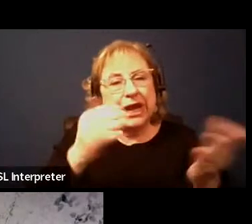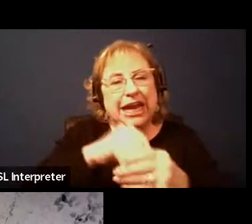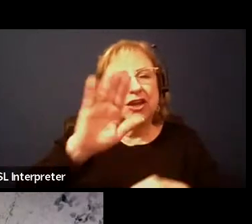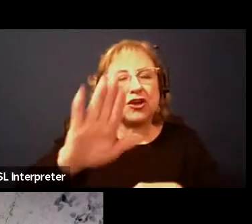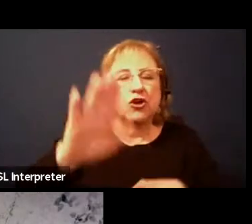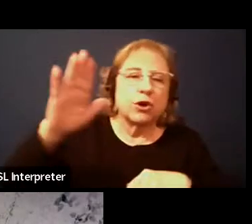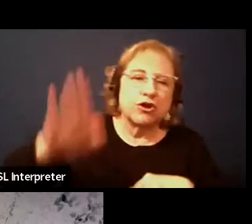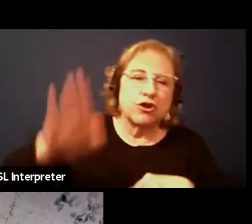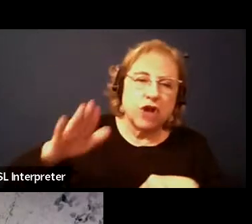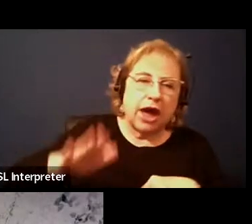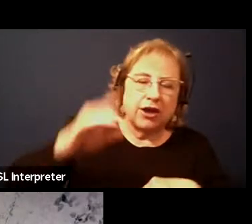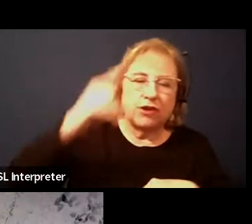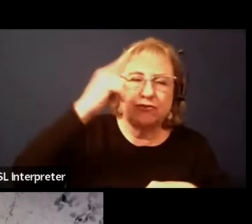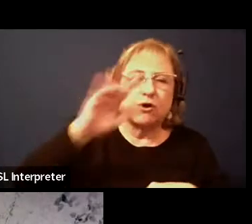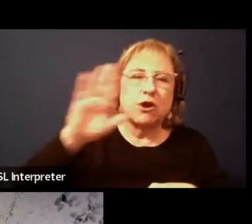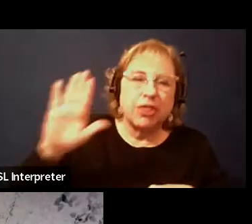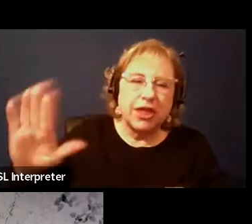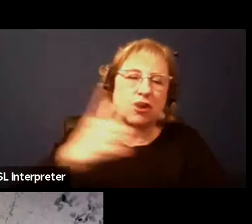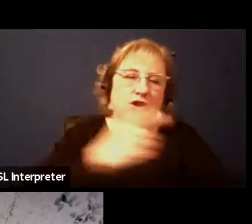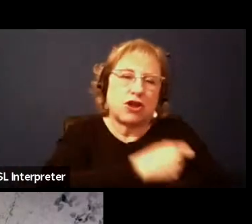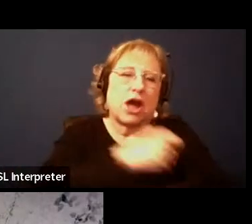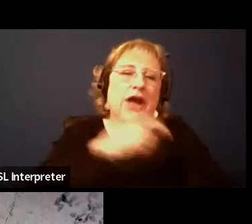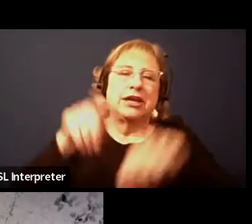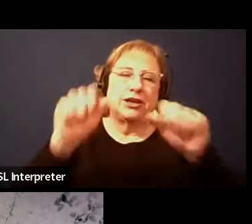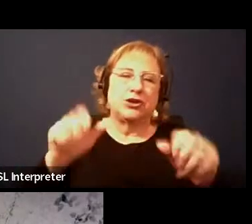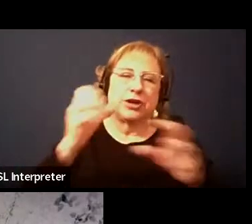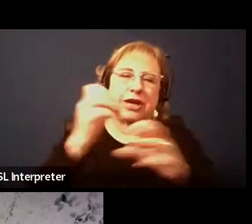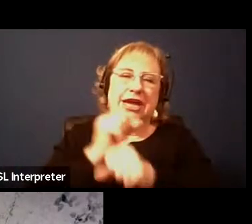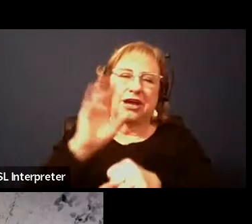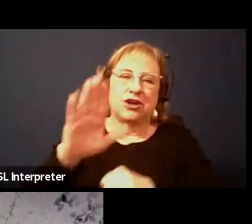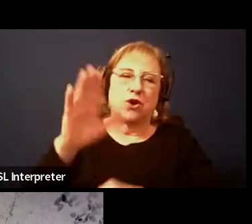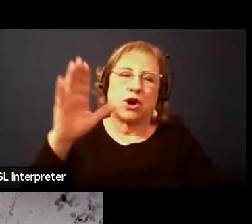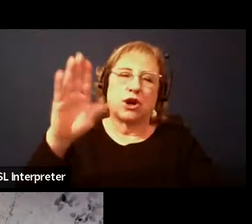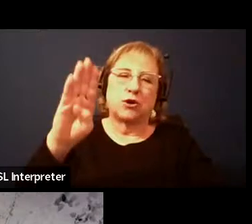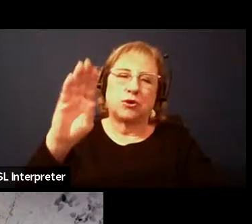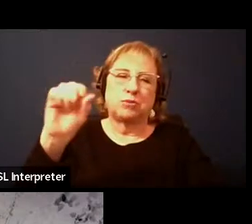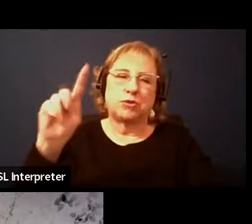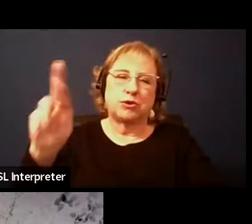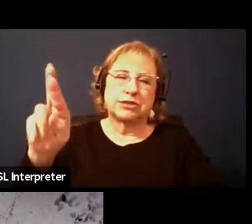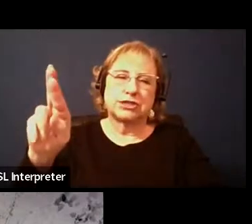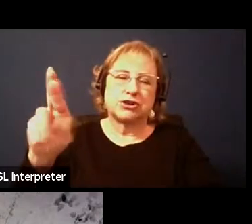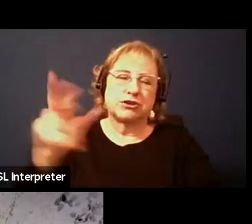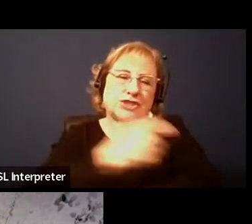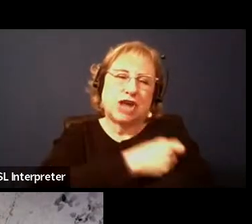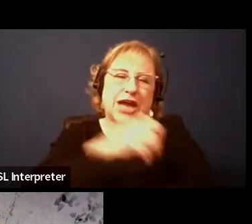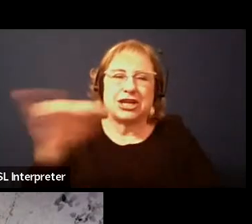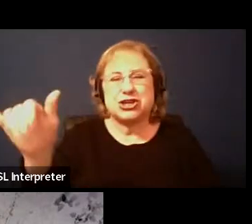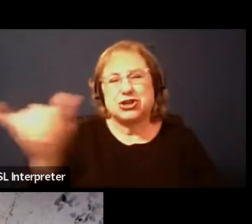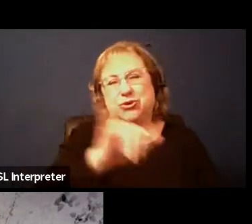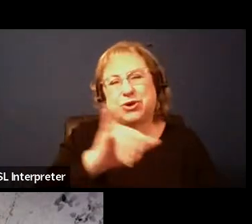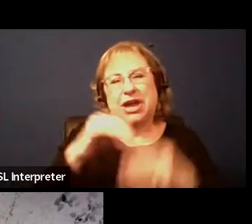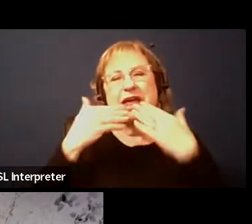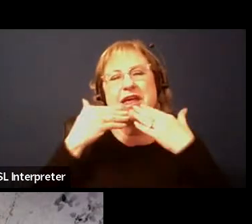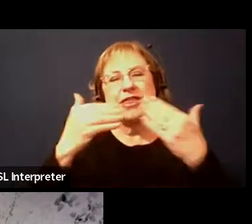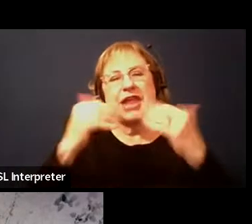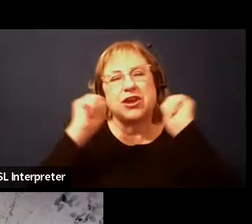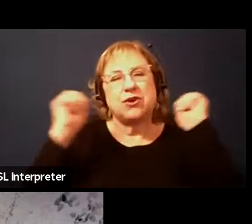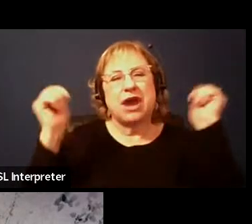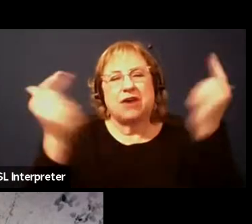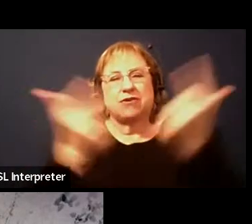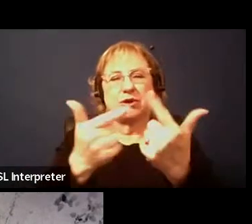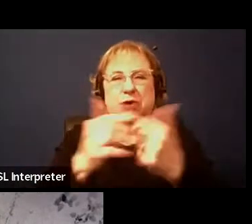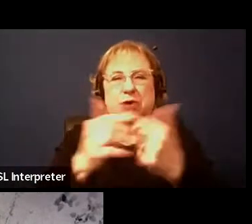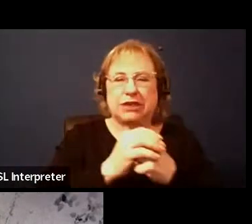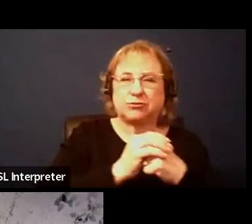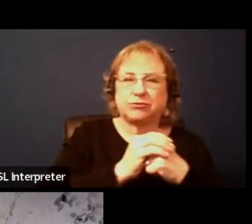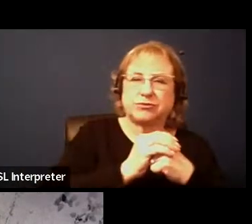for a booster shot. So that's another way to protect your family, is getting your booster shot. So thank you, everyone. Thank you,